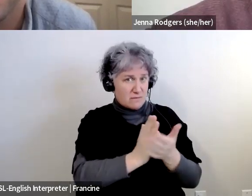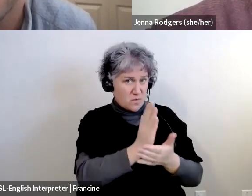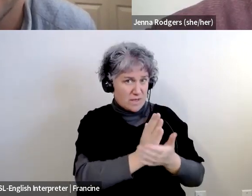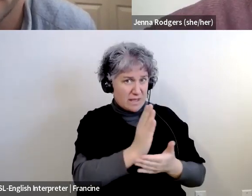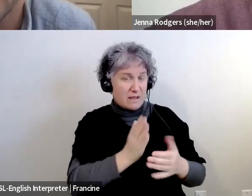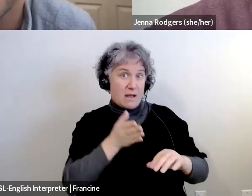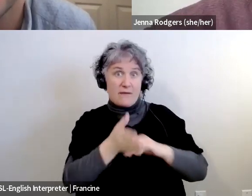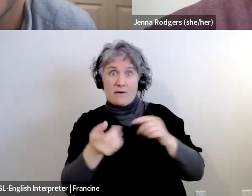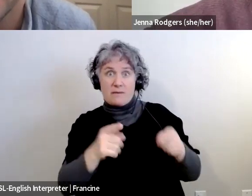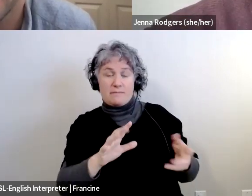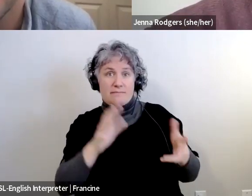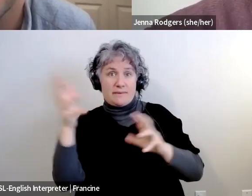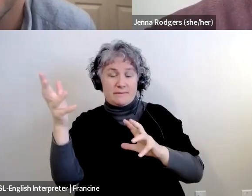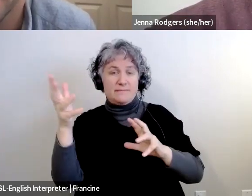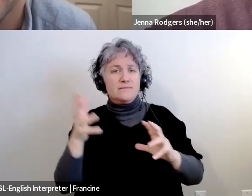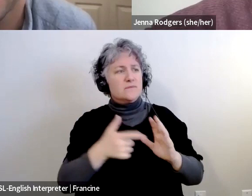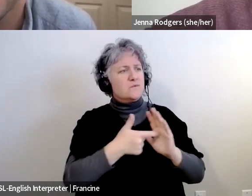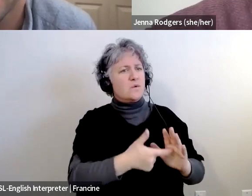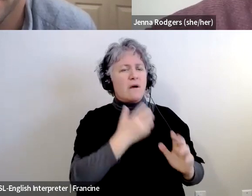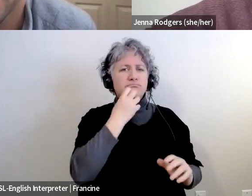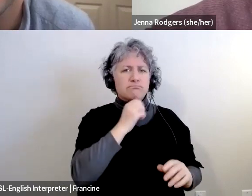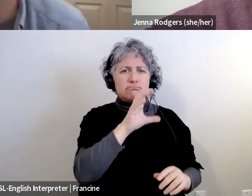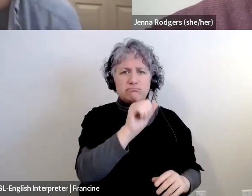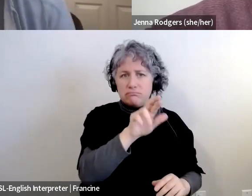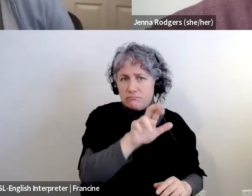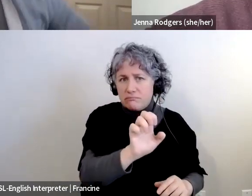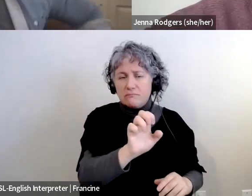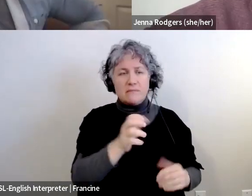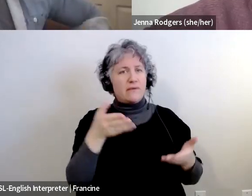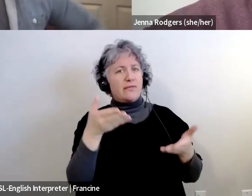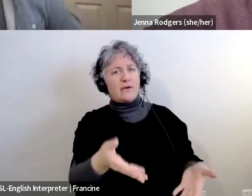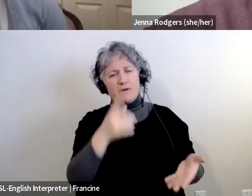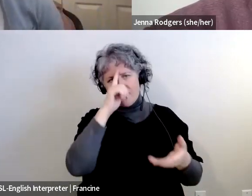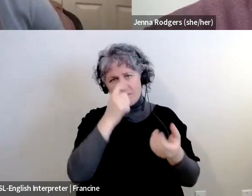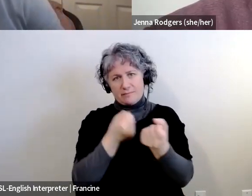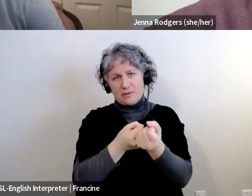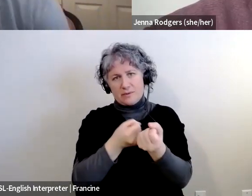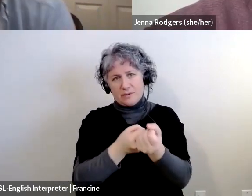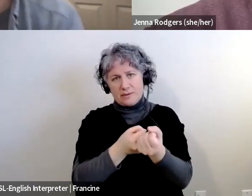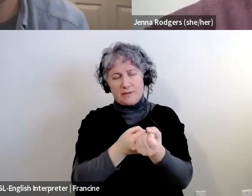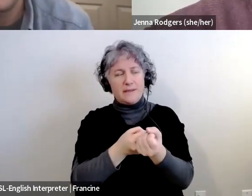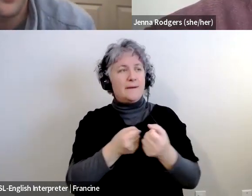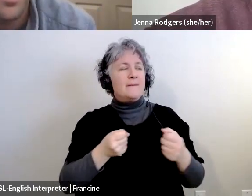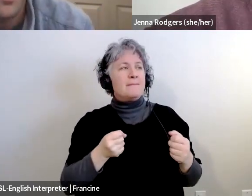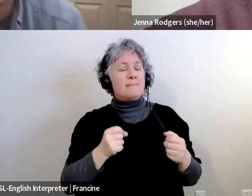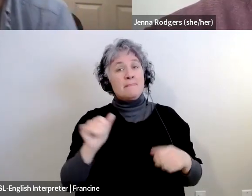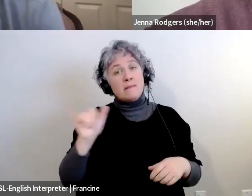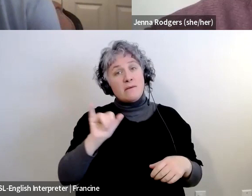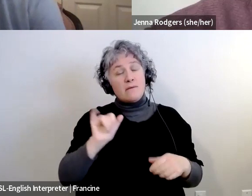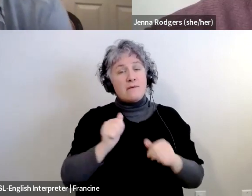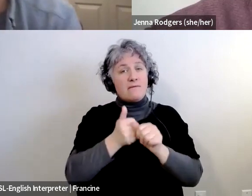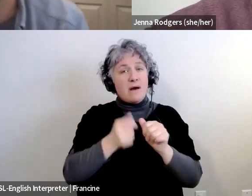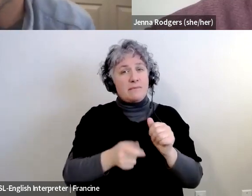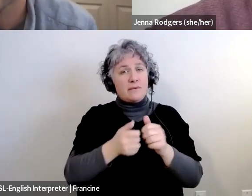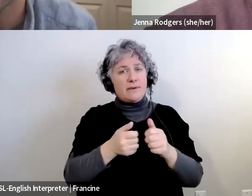the fact, to show others that you care and that you're there to support them. And you can also follow up with the